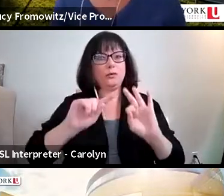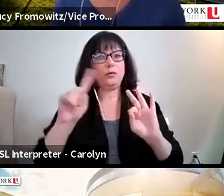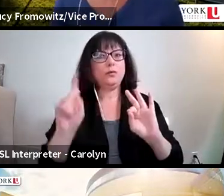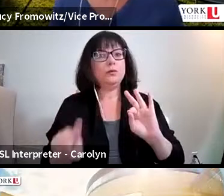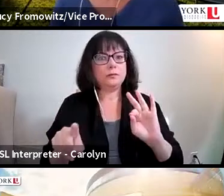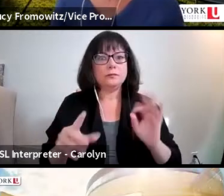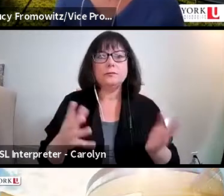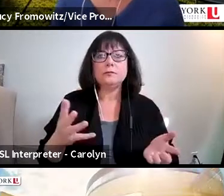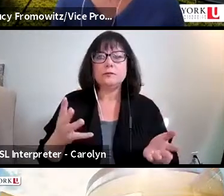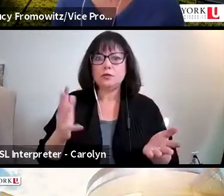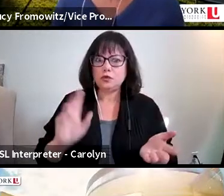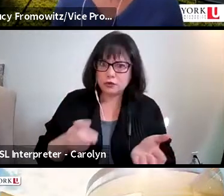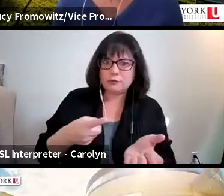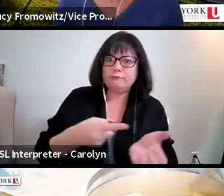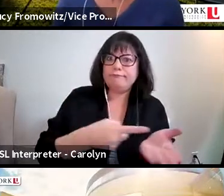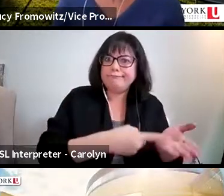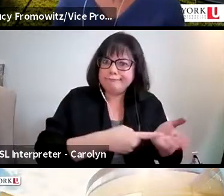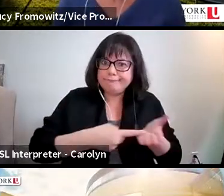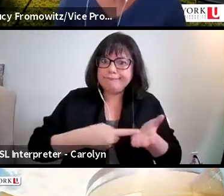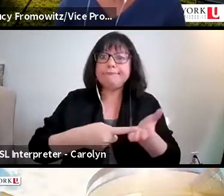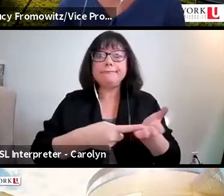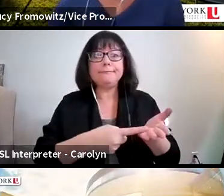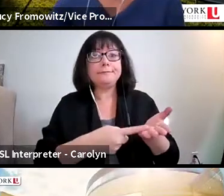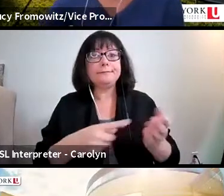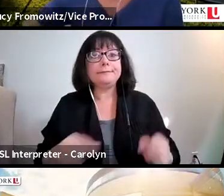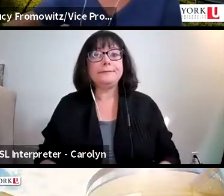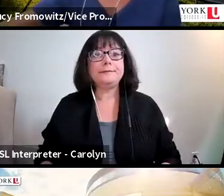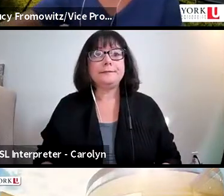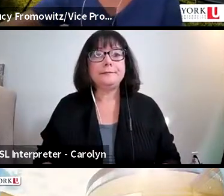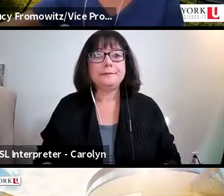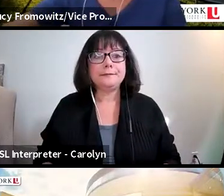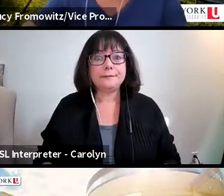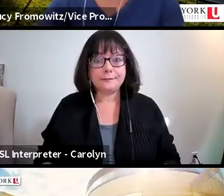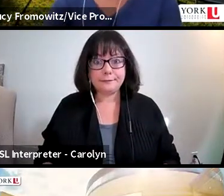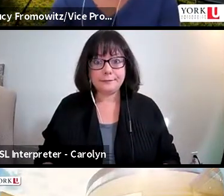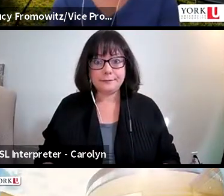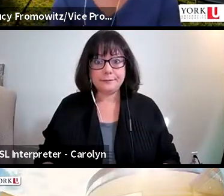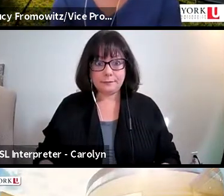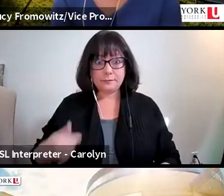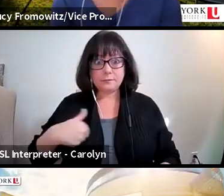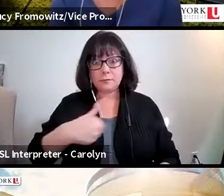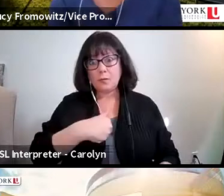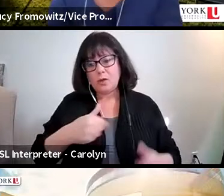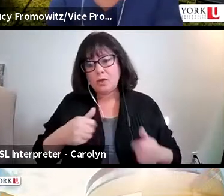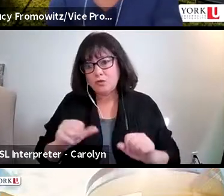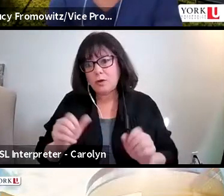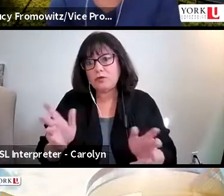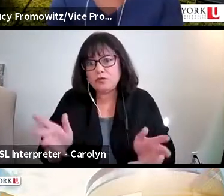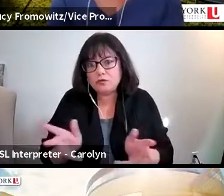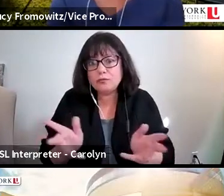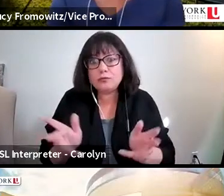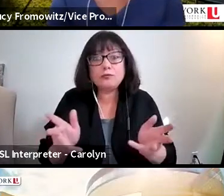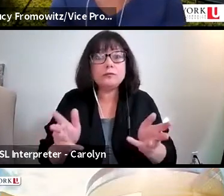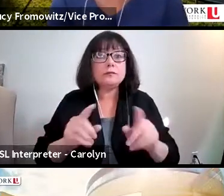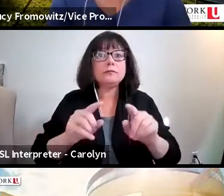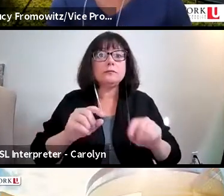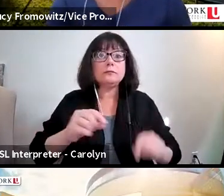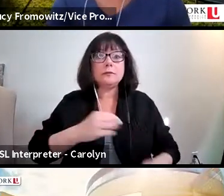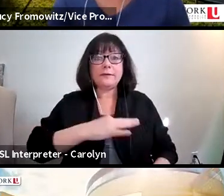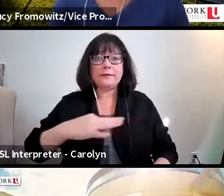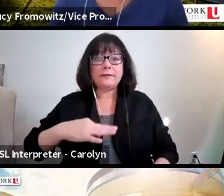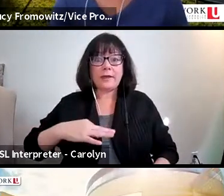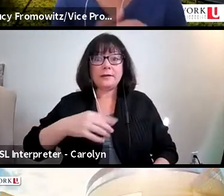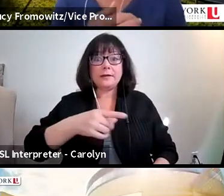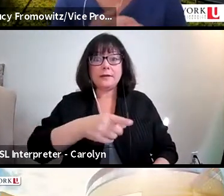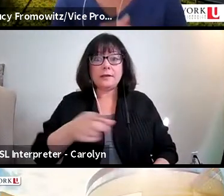been also trying to encourage faculty members to post their